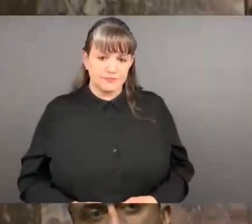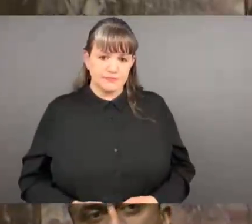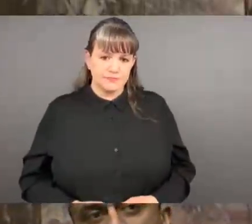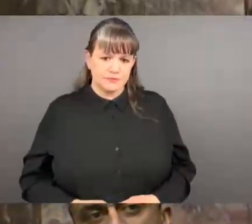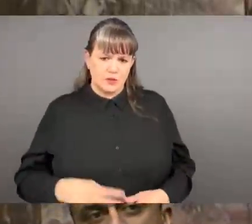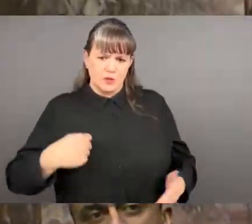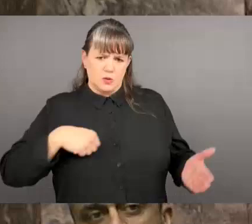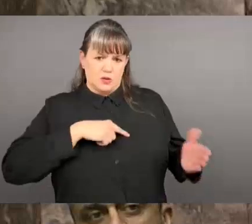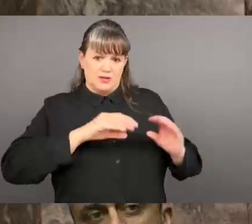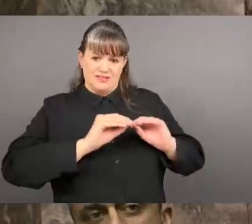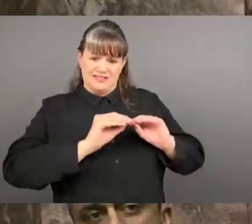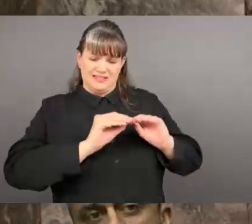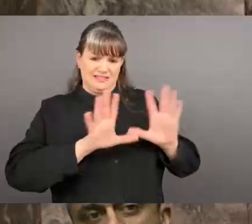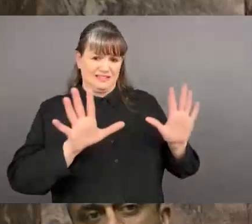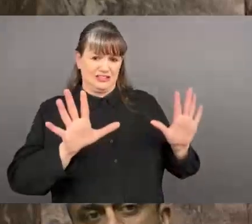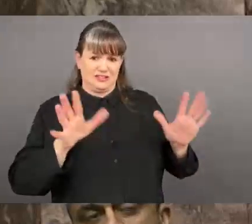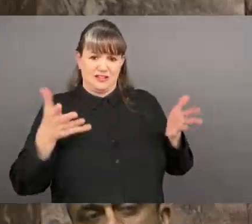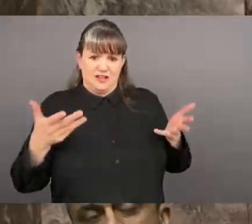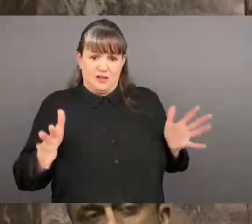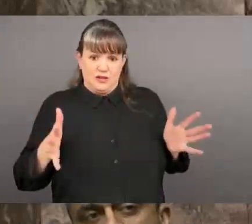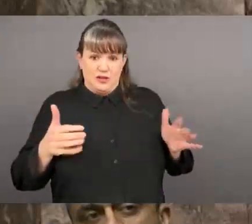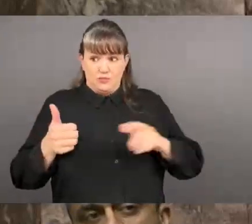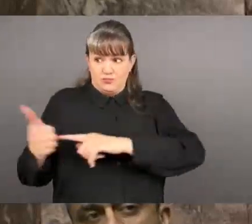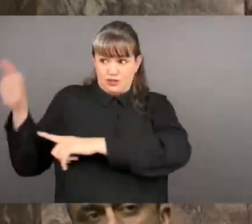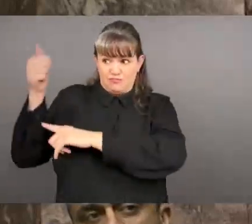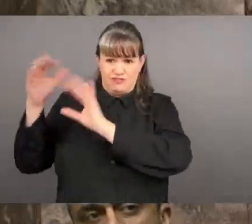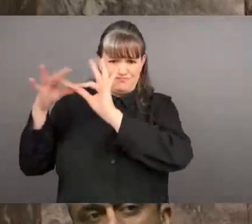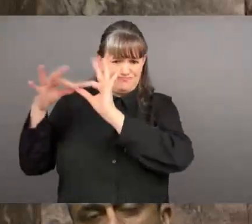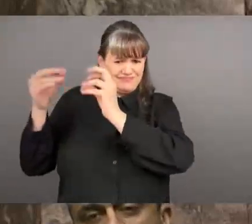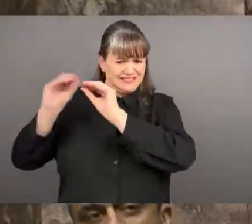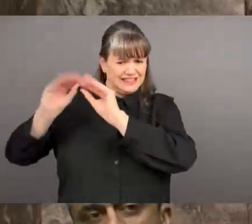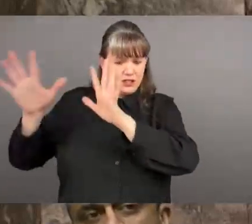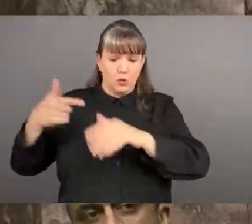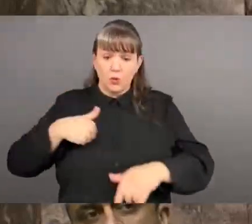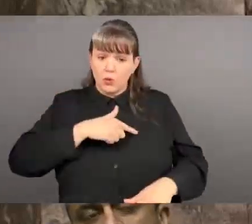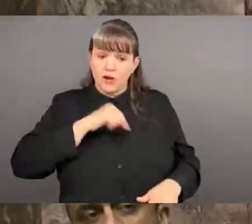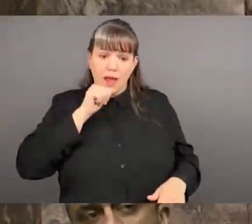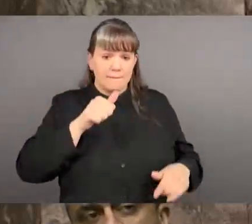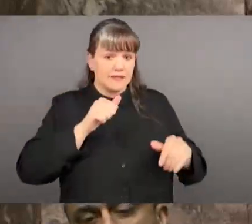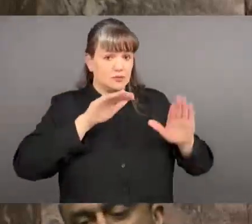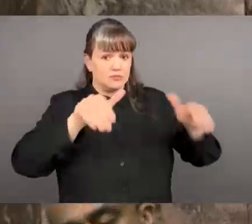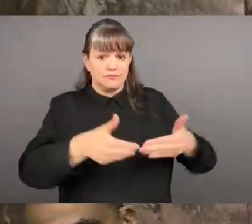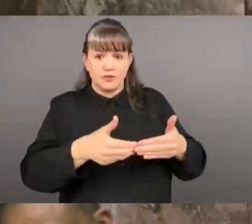Premier's made it clear. We will not be introducing road pricing into the province of British Columbia.